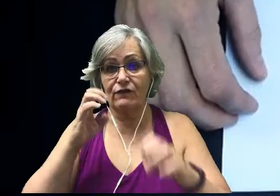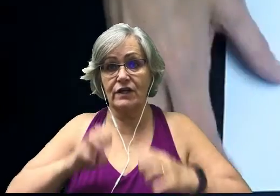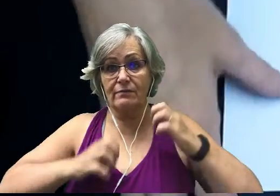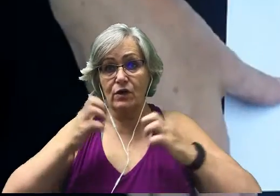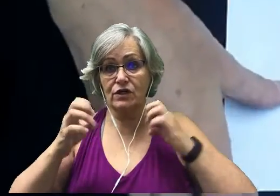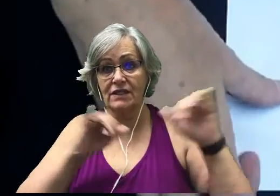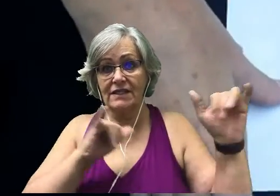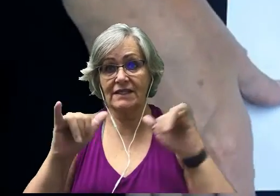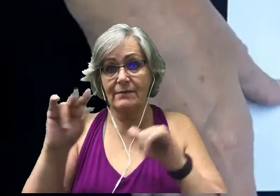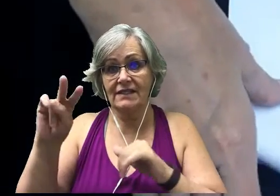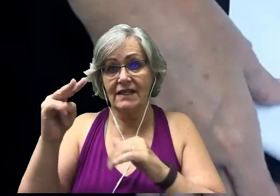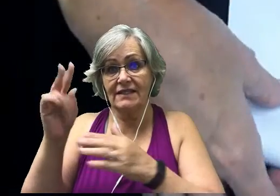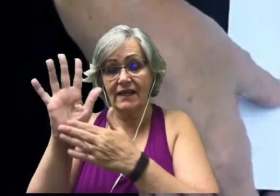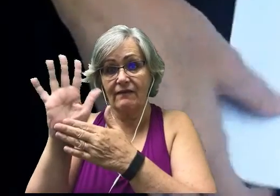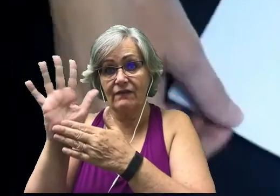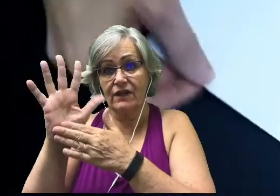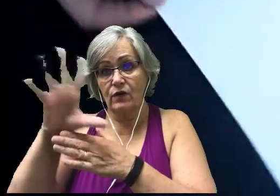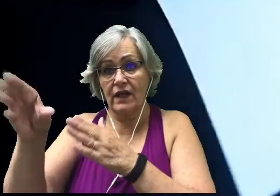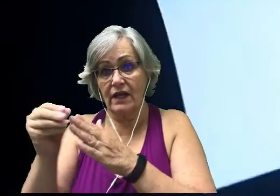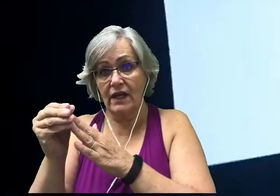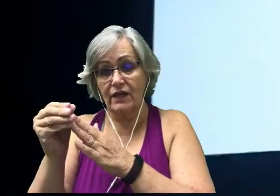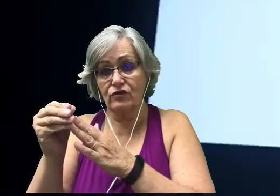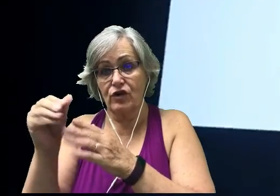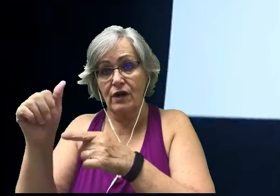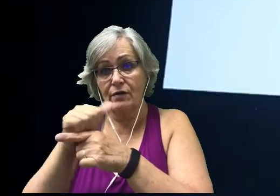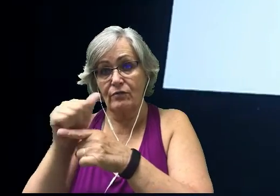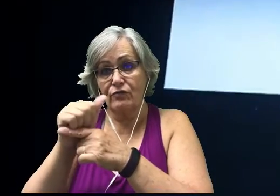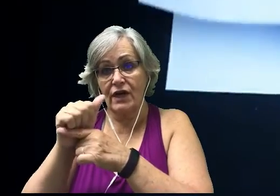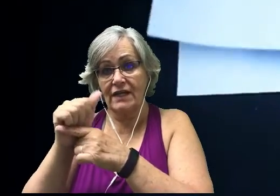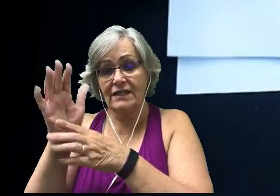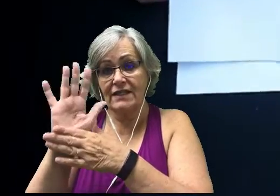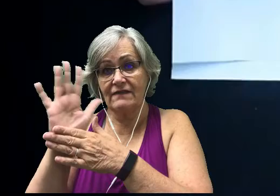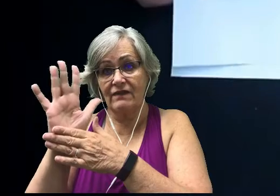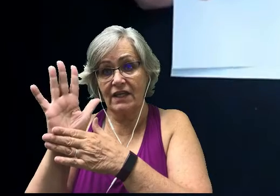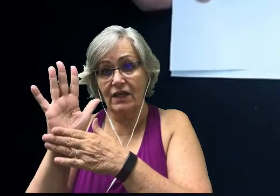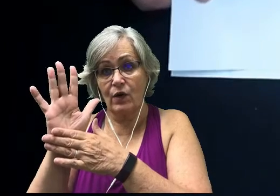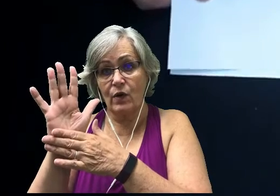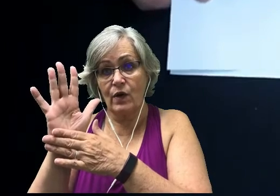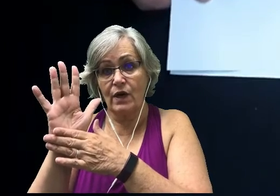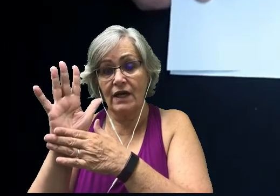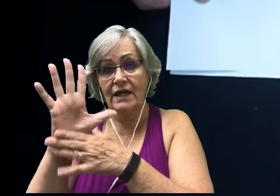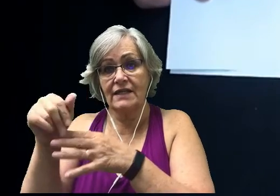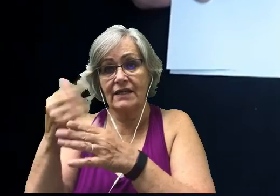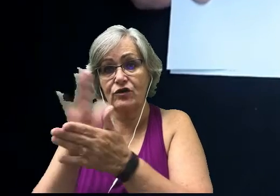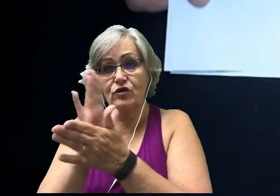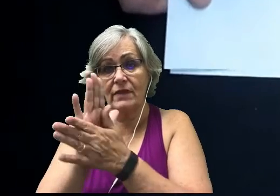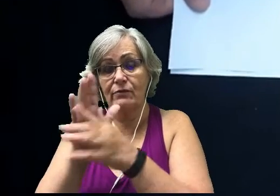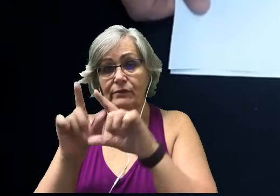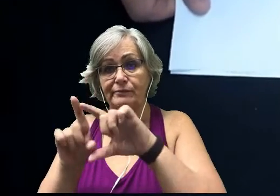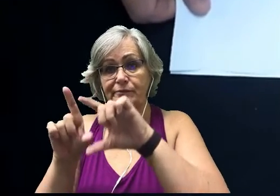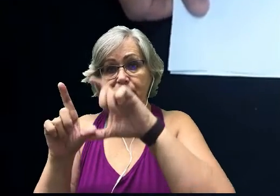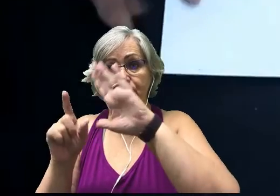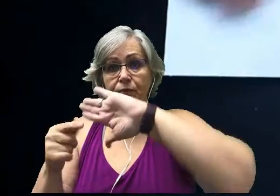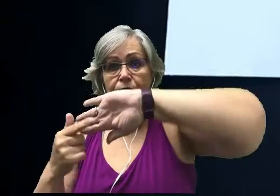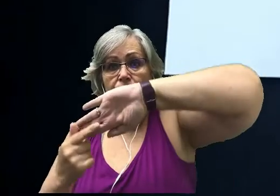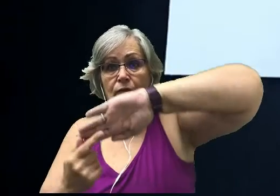different emotions. Just like on the second video, that extra practice video from our first day of line, take your